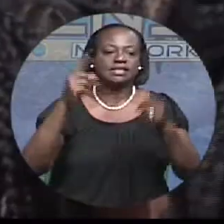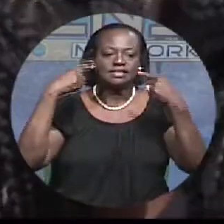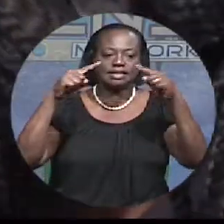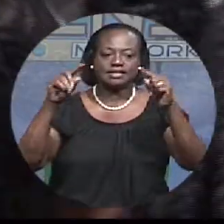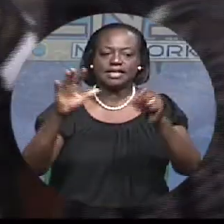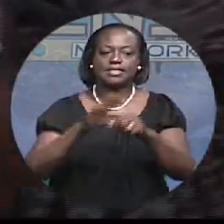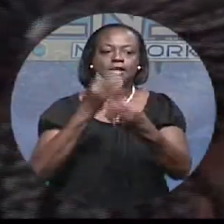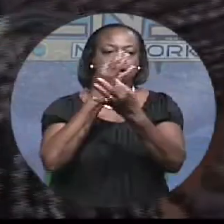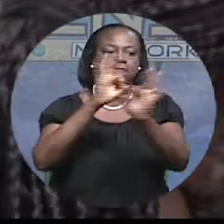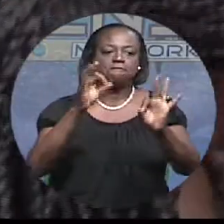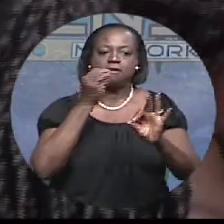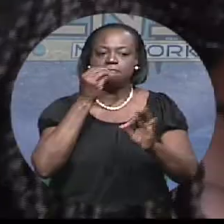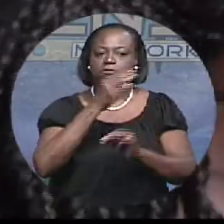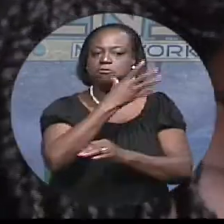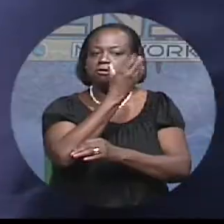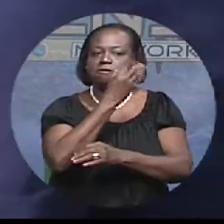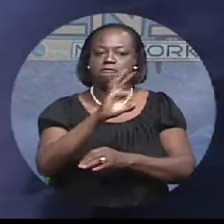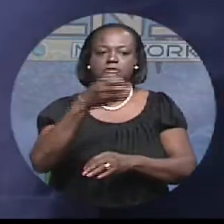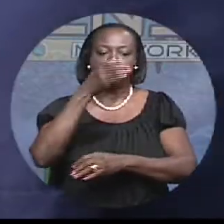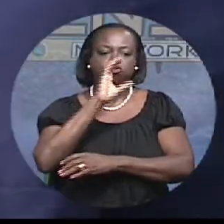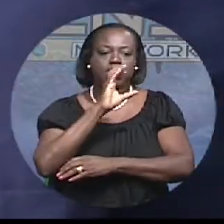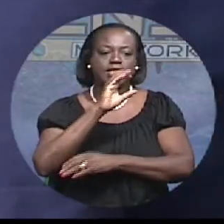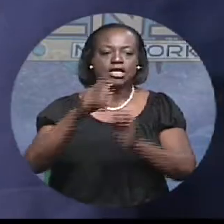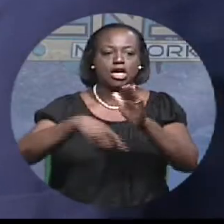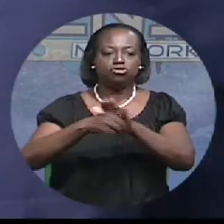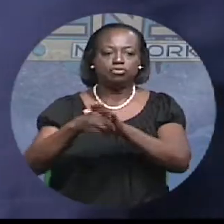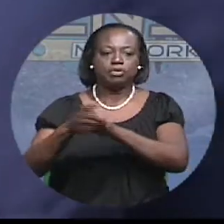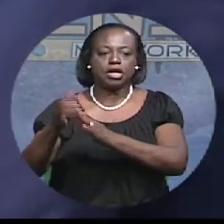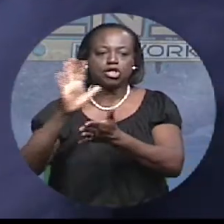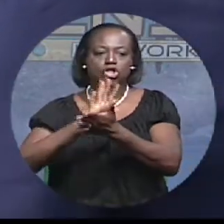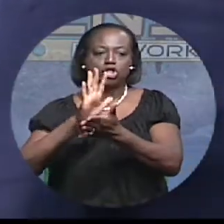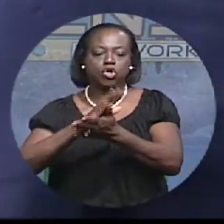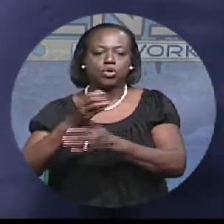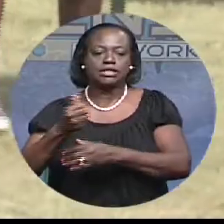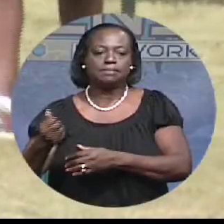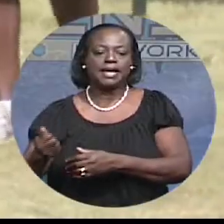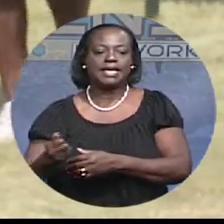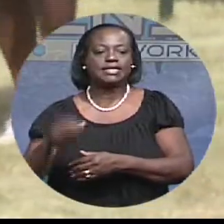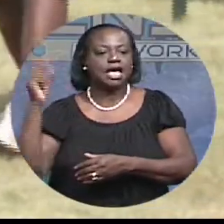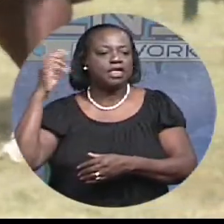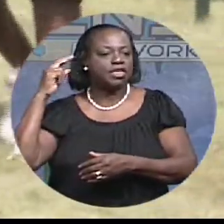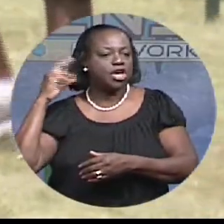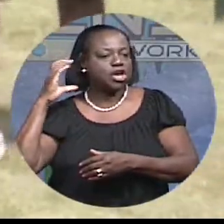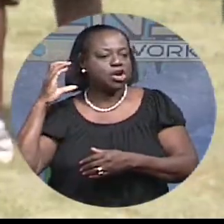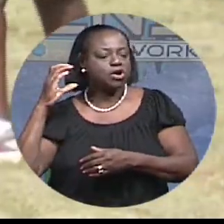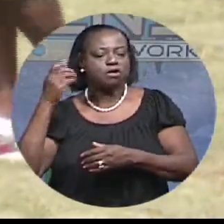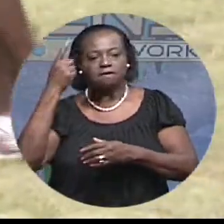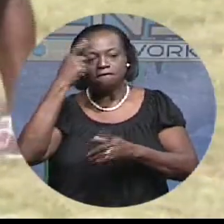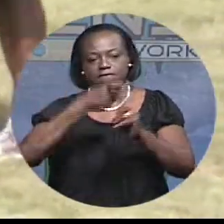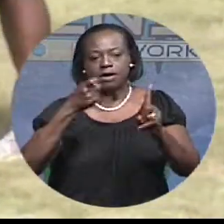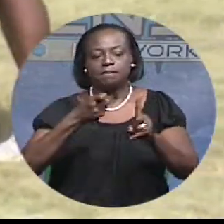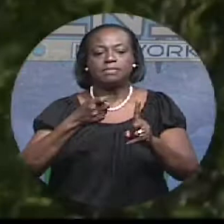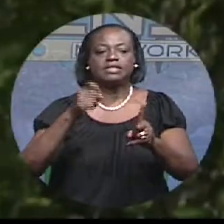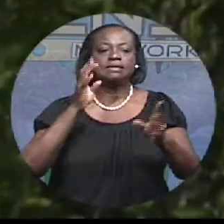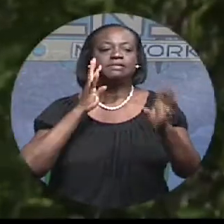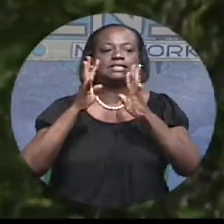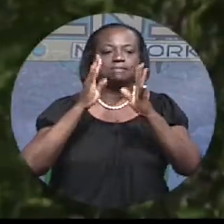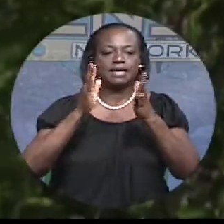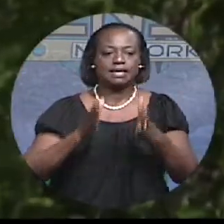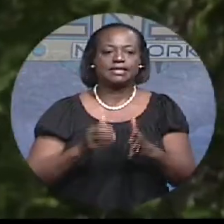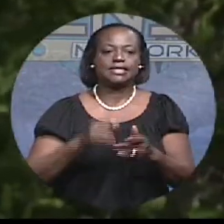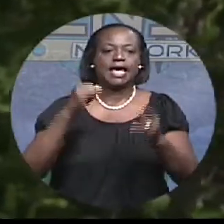the distribution of school supplies, the youngsters even heard from some speakers as they got motivated for the school year. It's